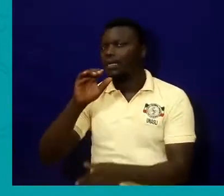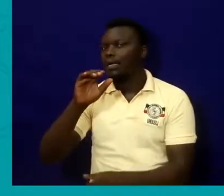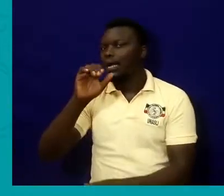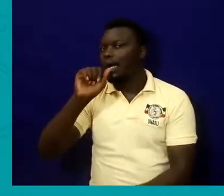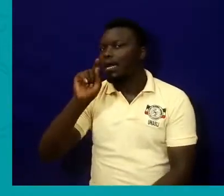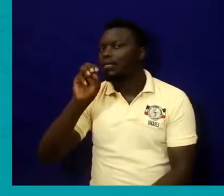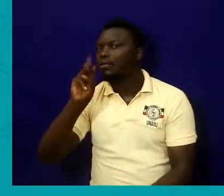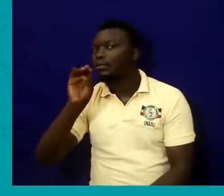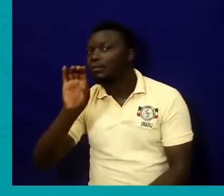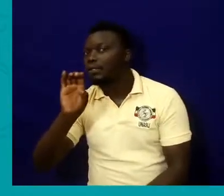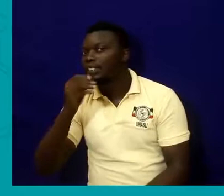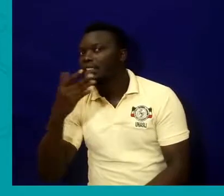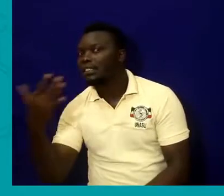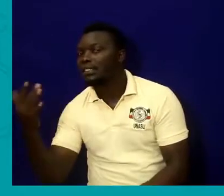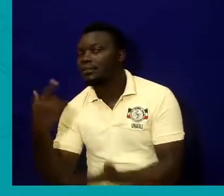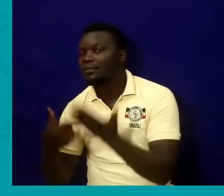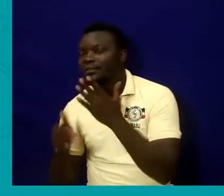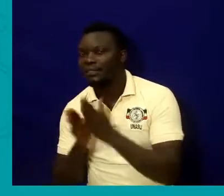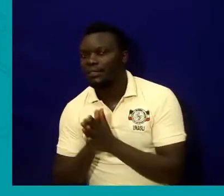electron configuration